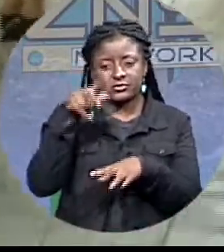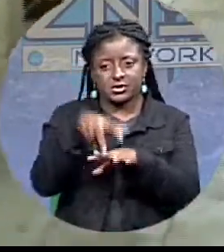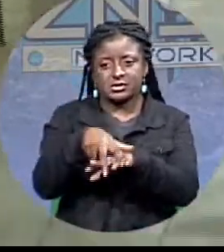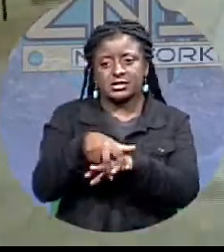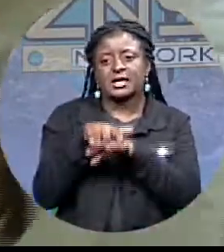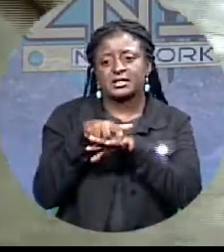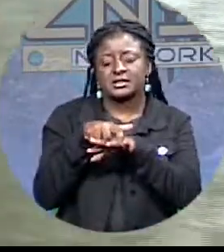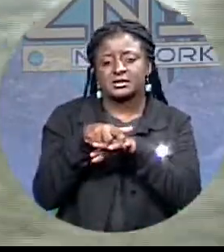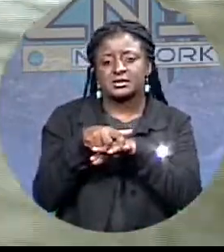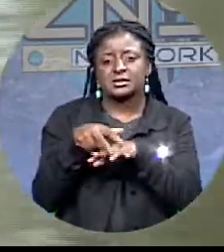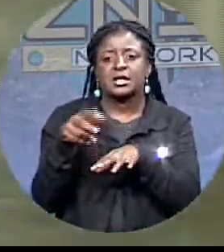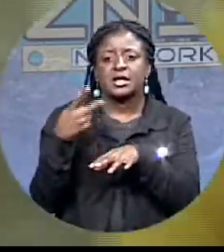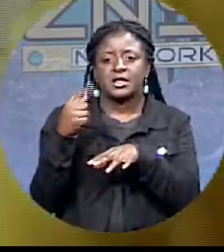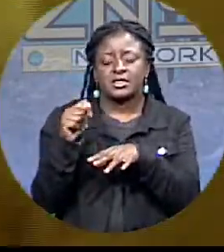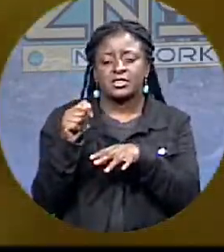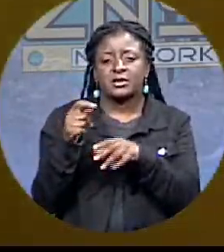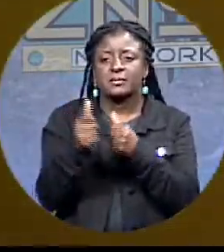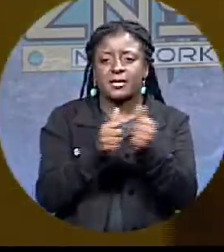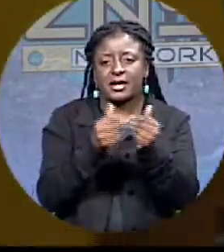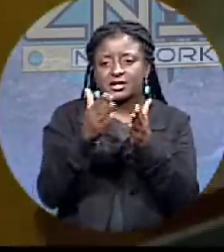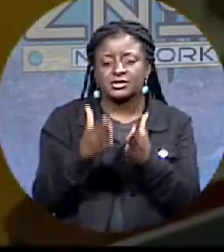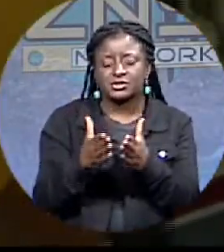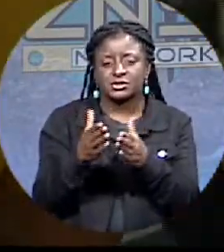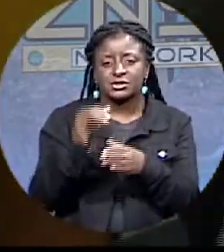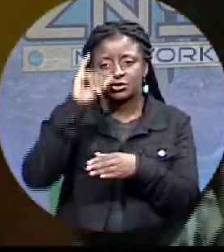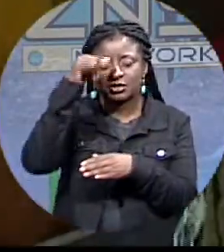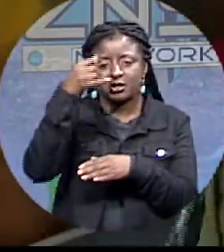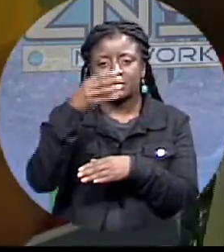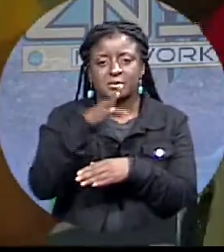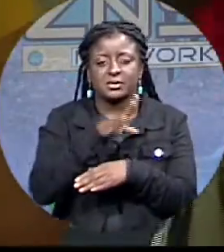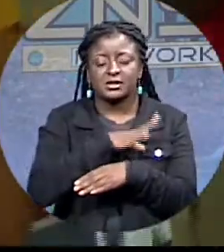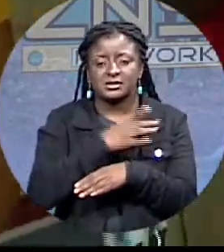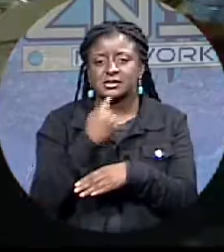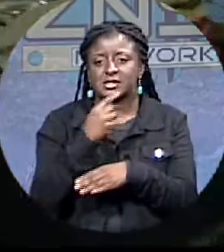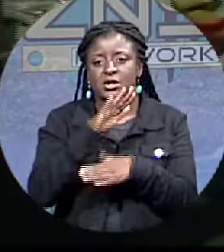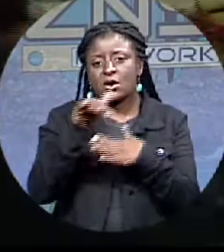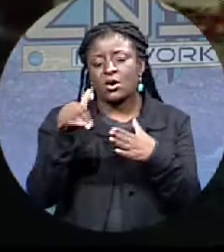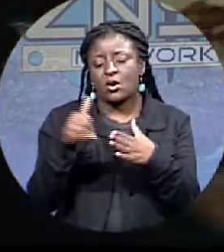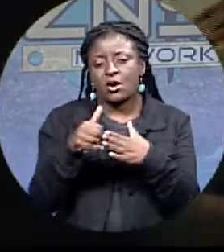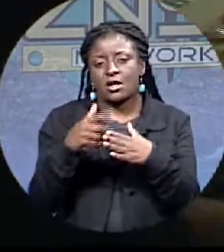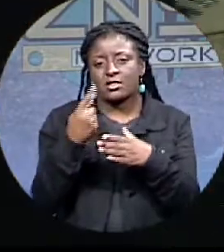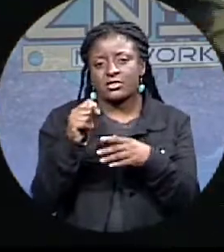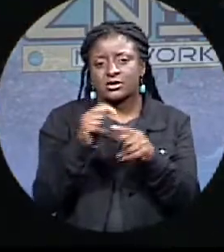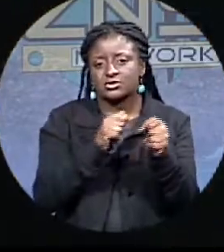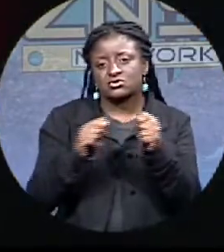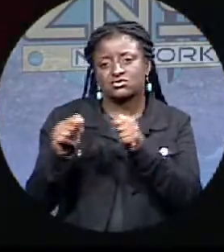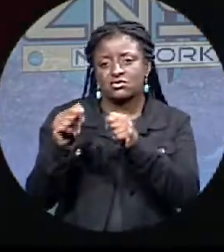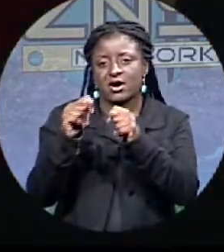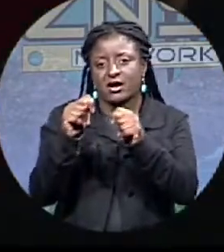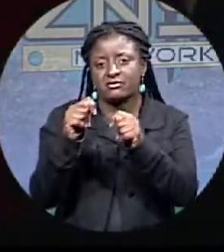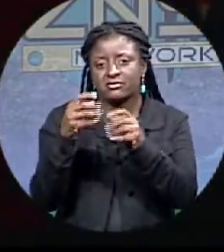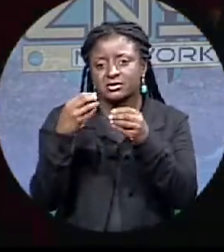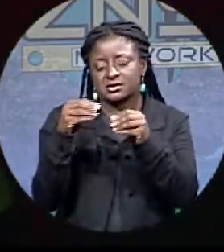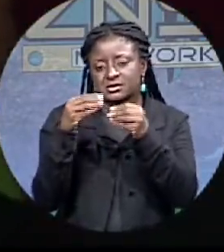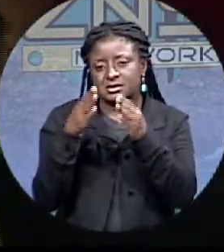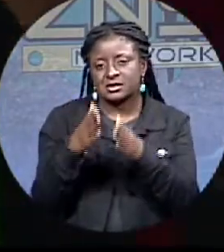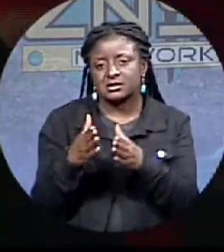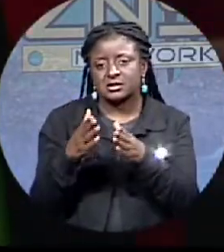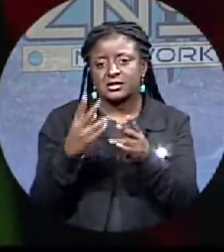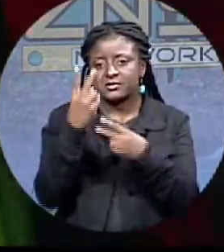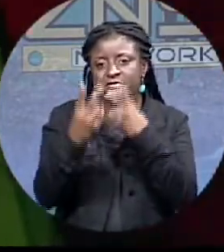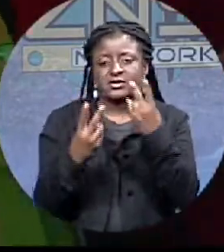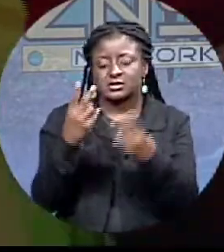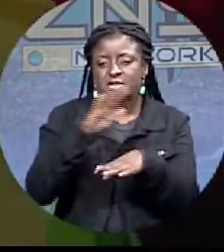Sandals Emerald Bay manager Jeremy Mutton says that all of the travel agents who visited the resort in the past, well, it has been a